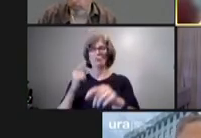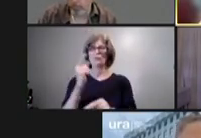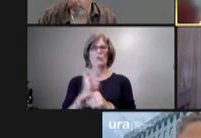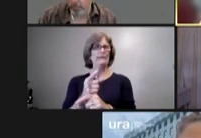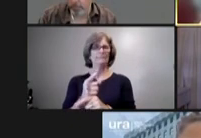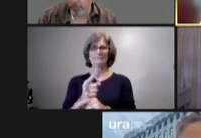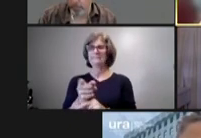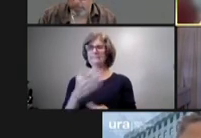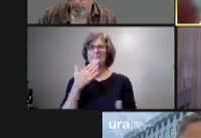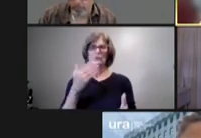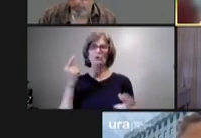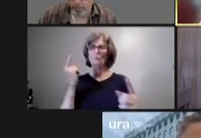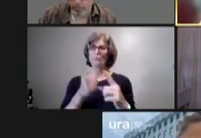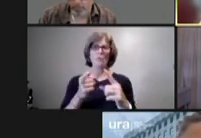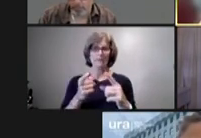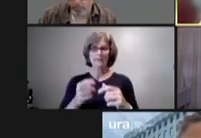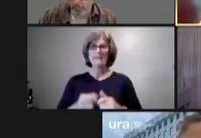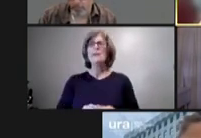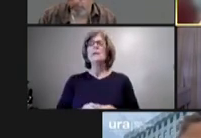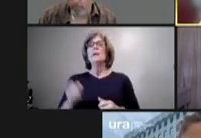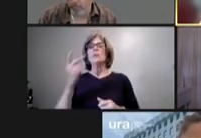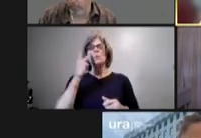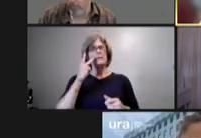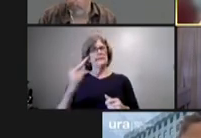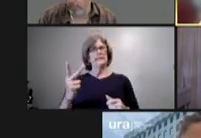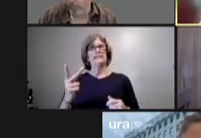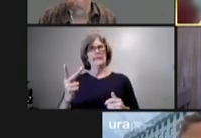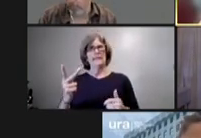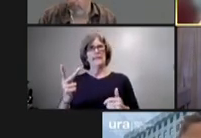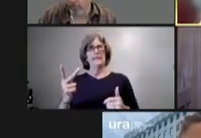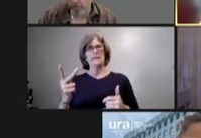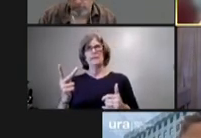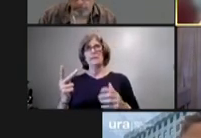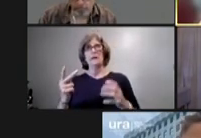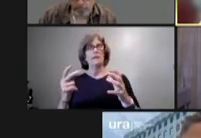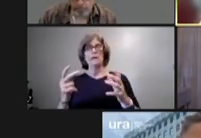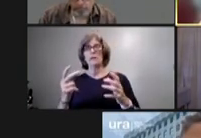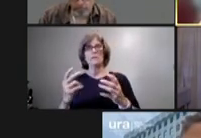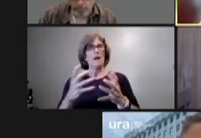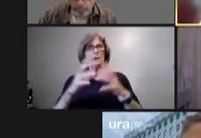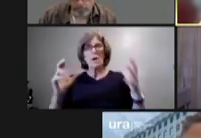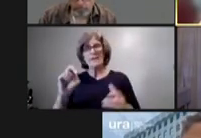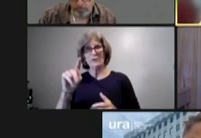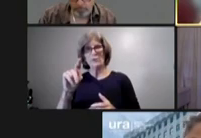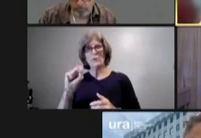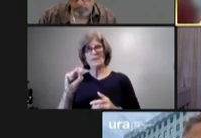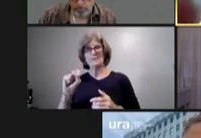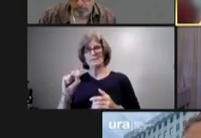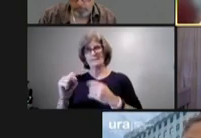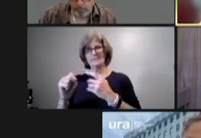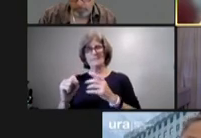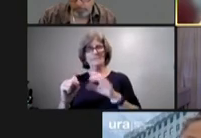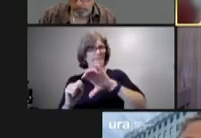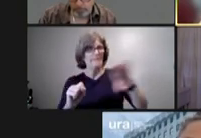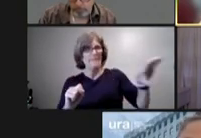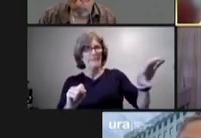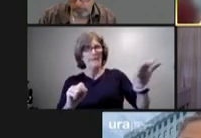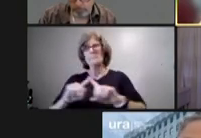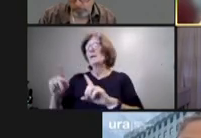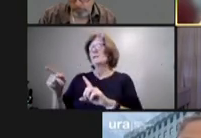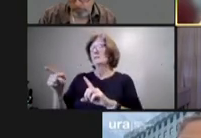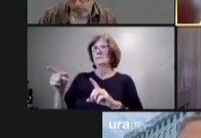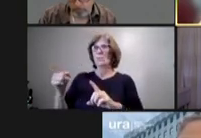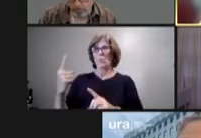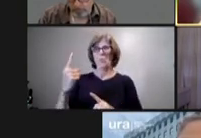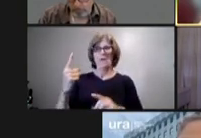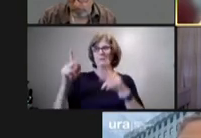exactly to Adrian's point that we see over accessibility when there's a number of households and families who there's an individual